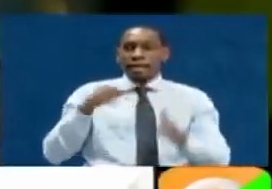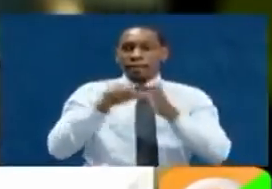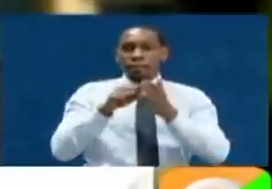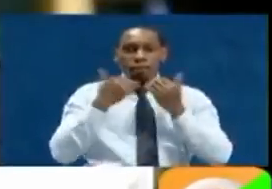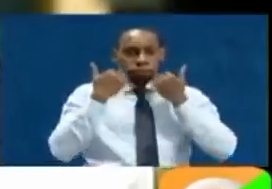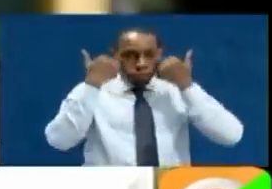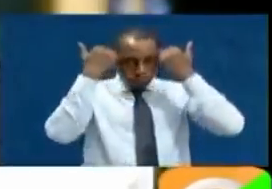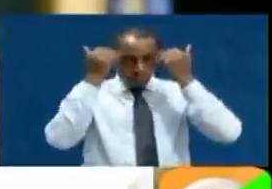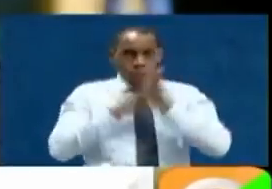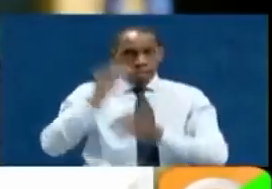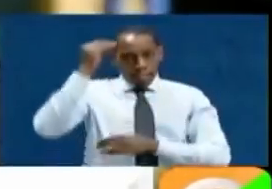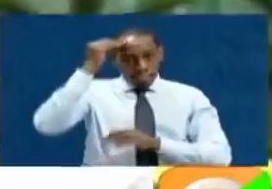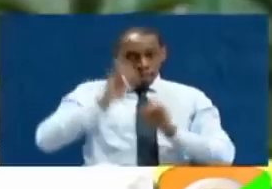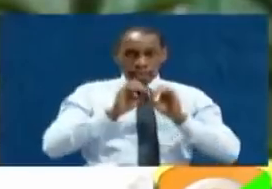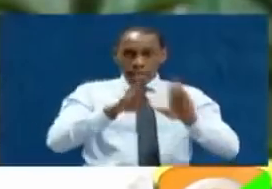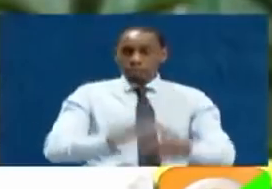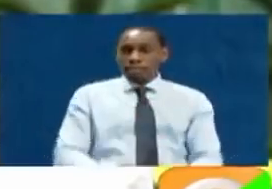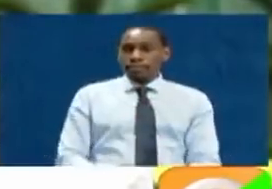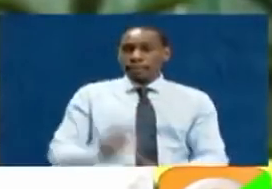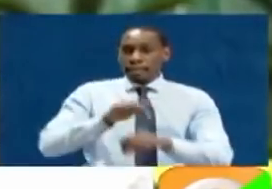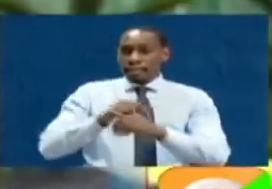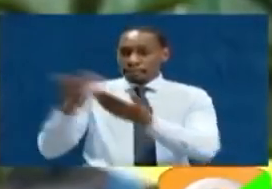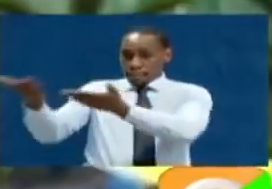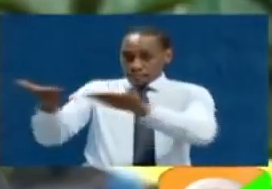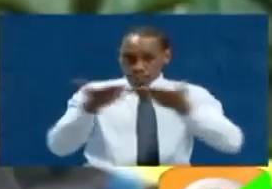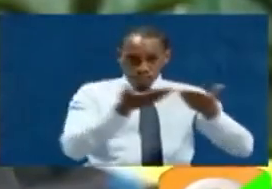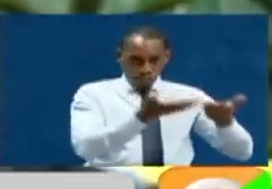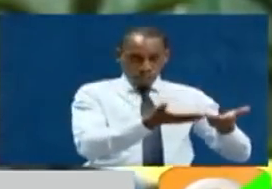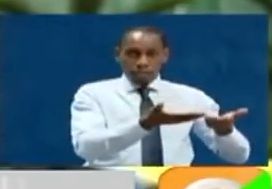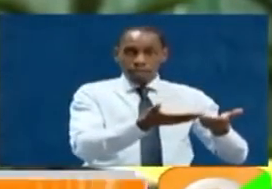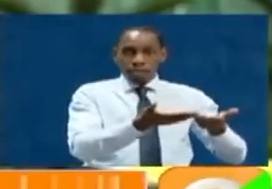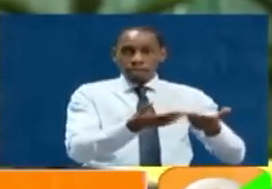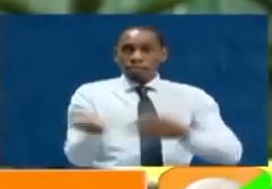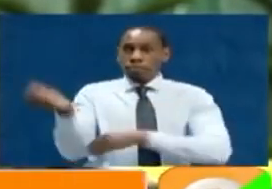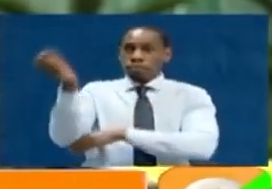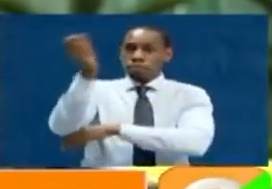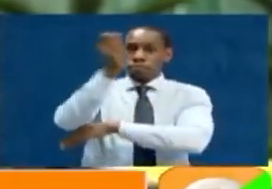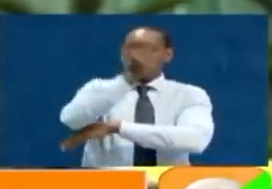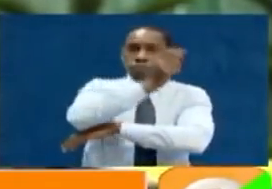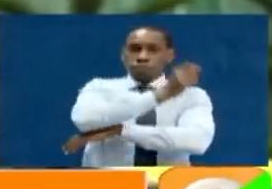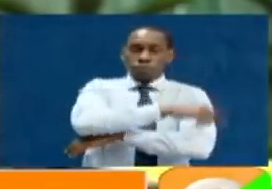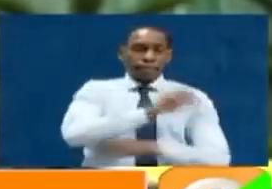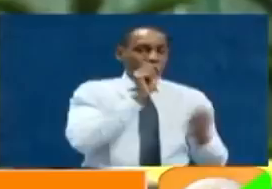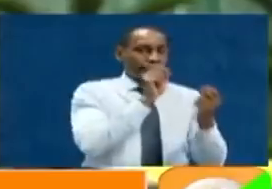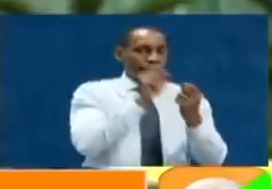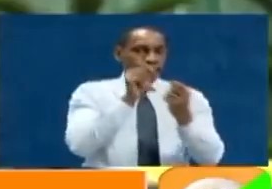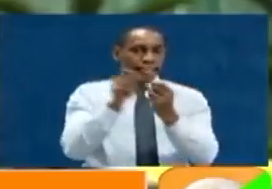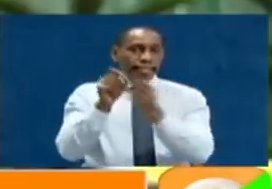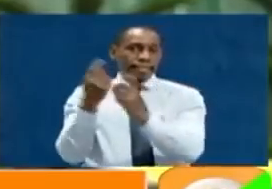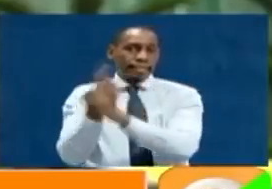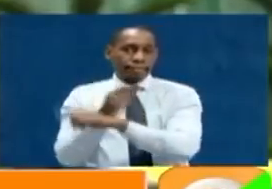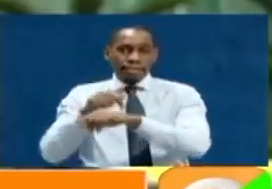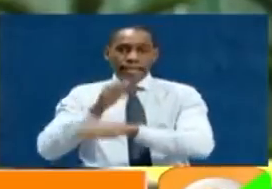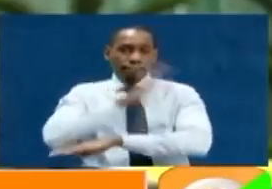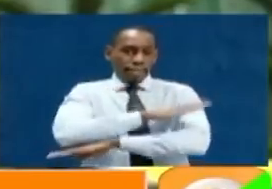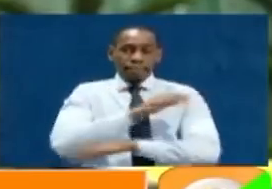from depression and memory loss. Tulipomleta, through the day, alikuwa anafanyiwa test hapa kule.